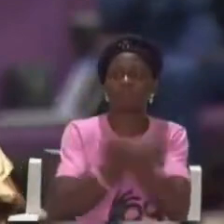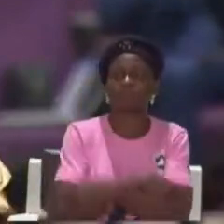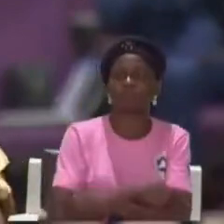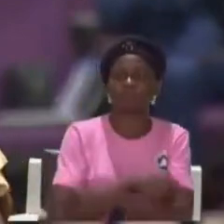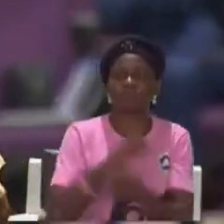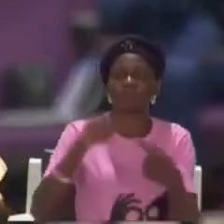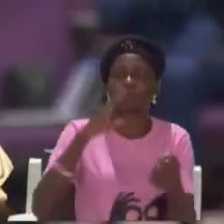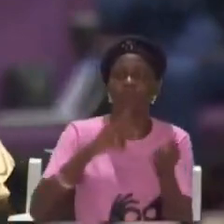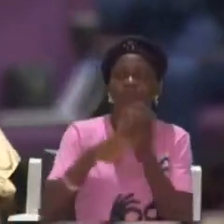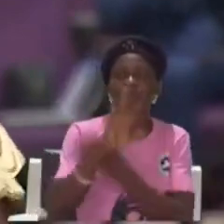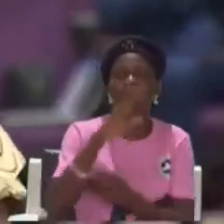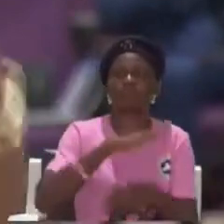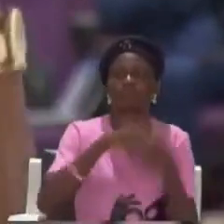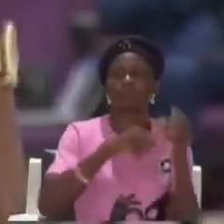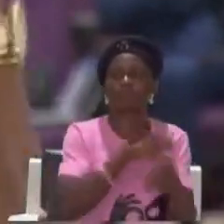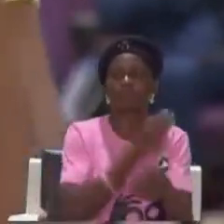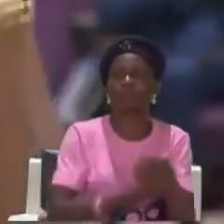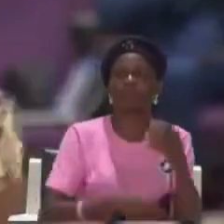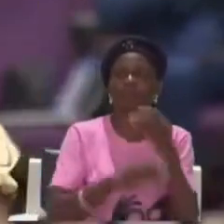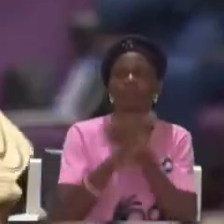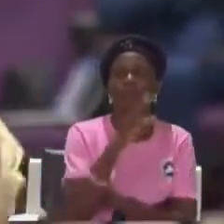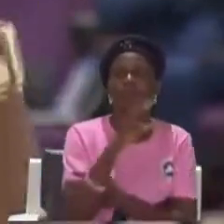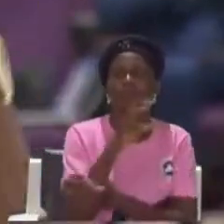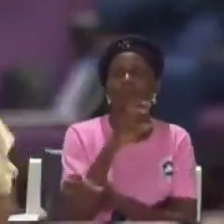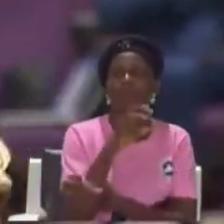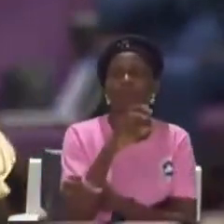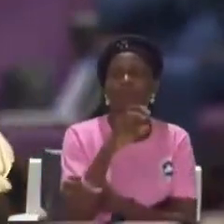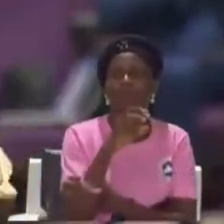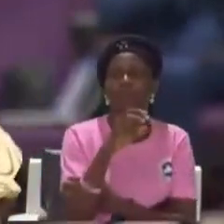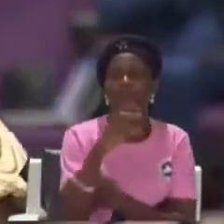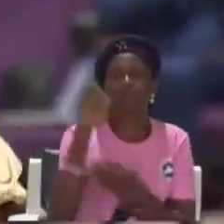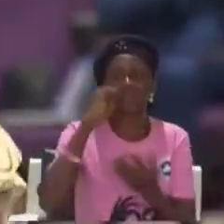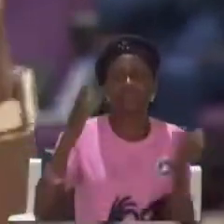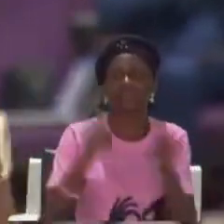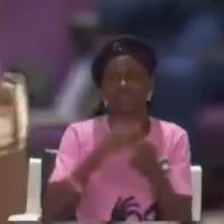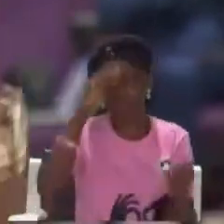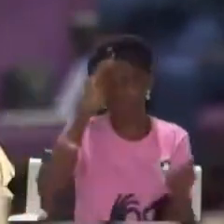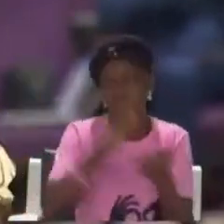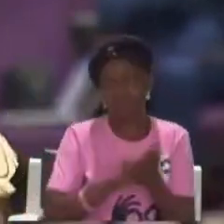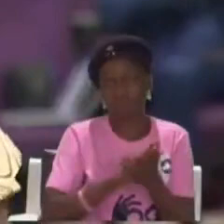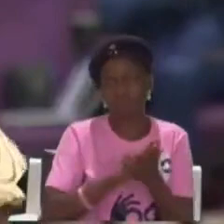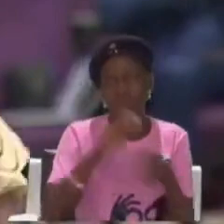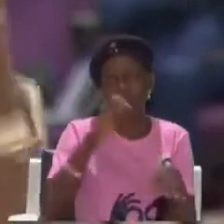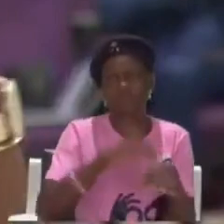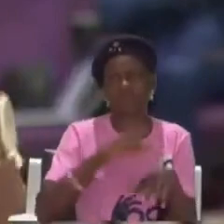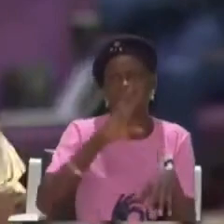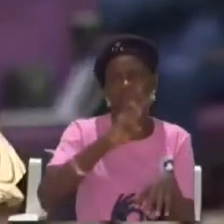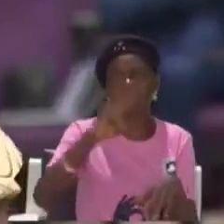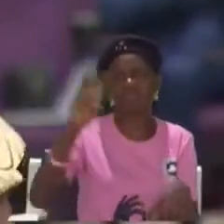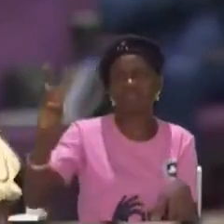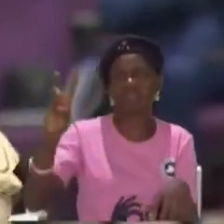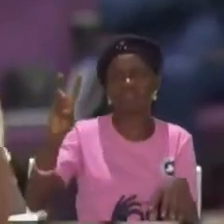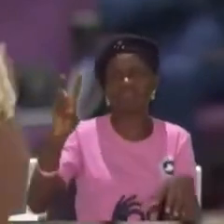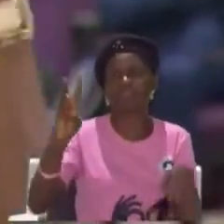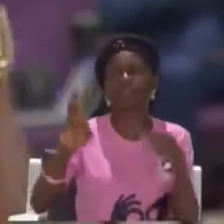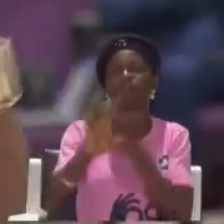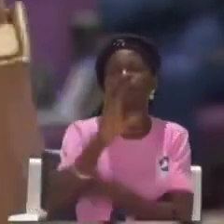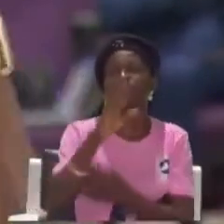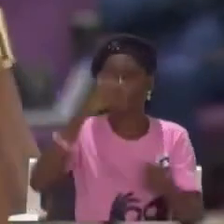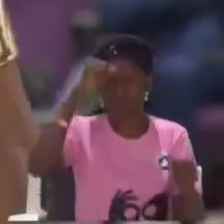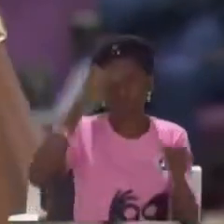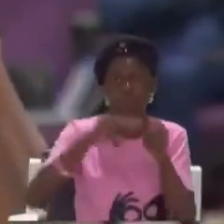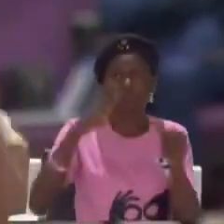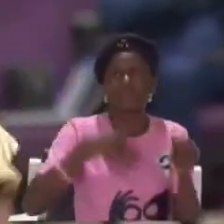glory of God Almighty, God, I did it. I'm here with my husband. At 56, the Lord remember me. I pray that